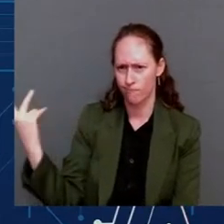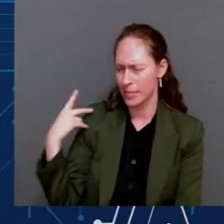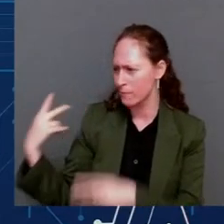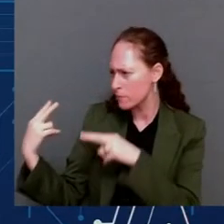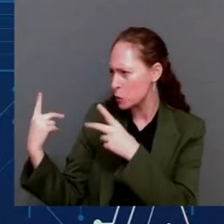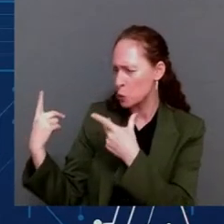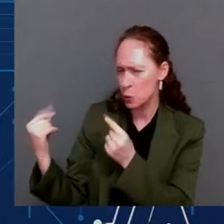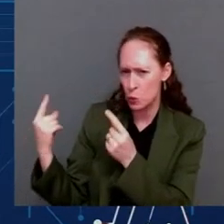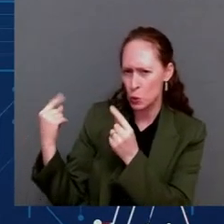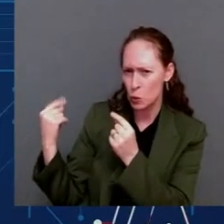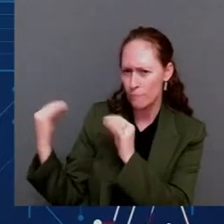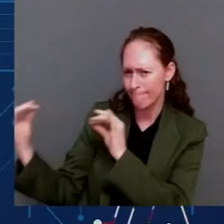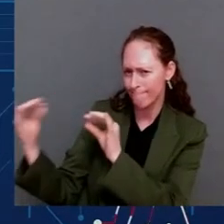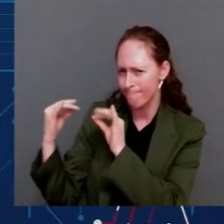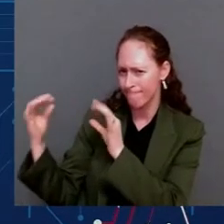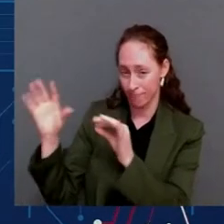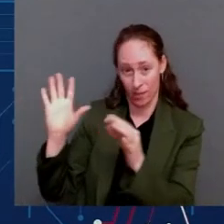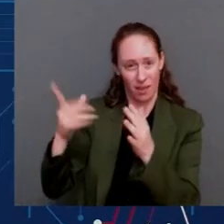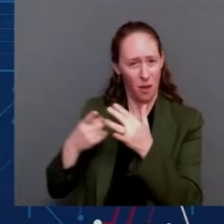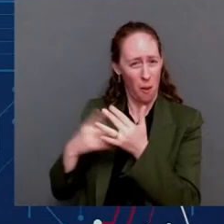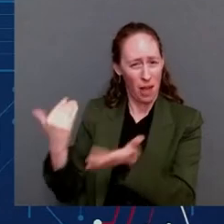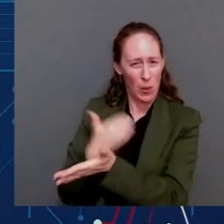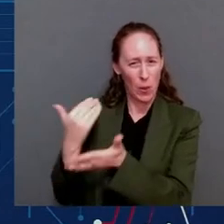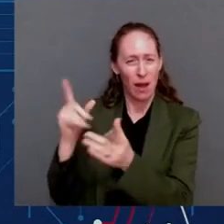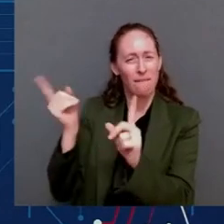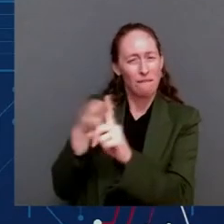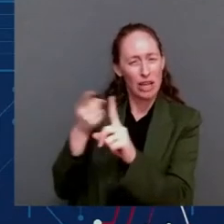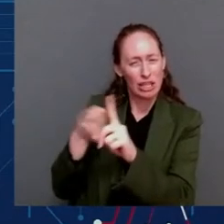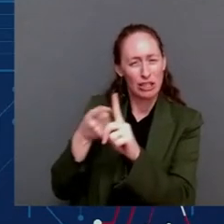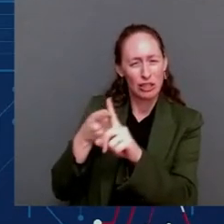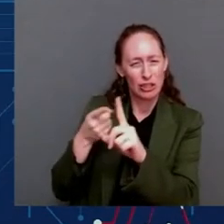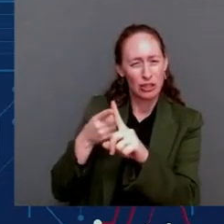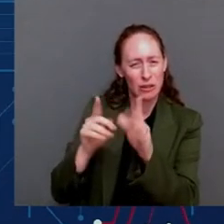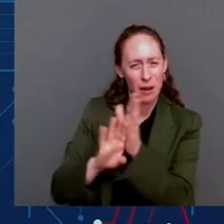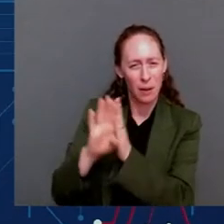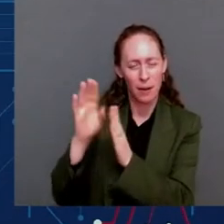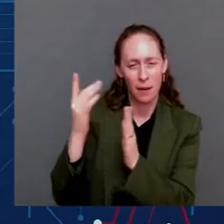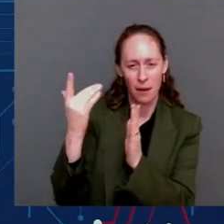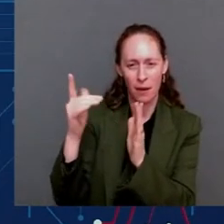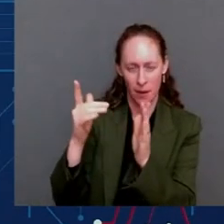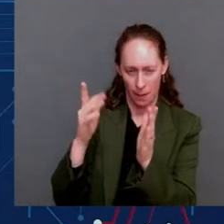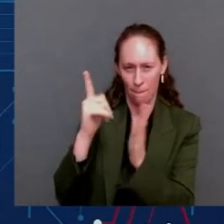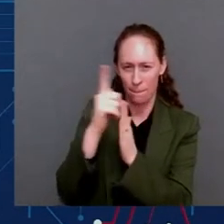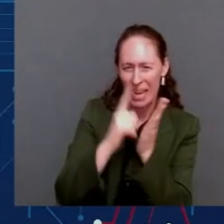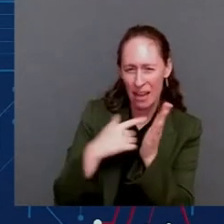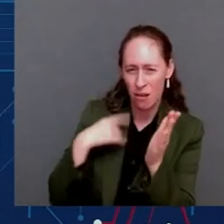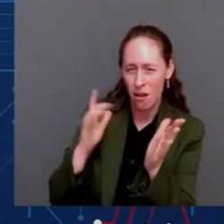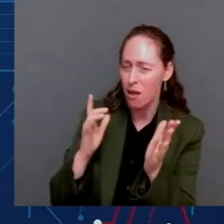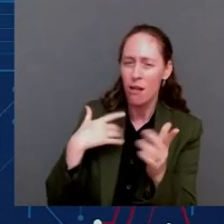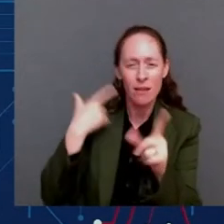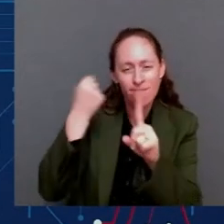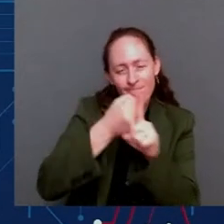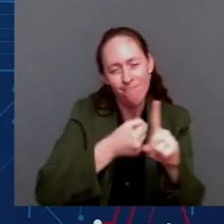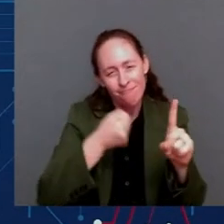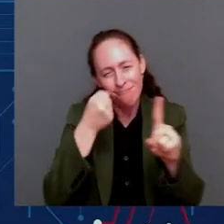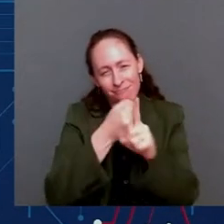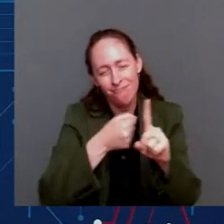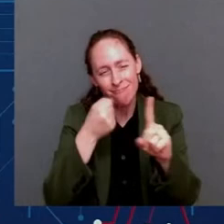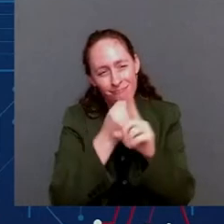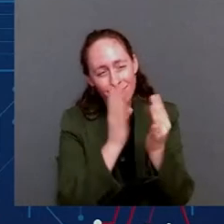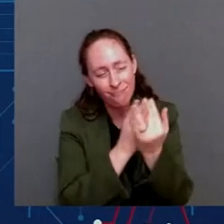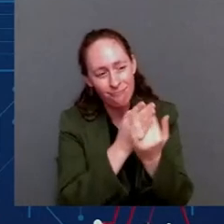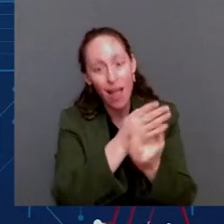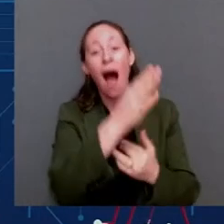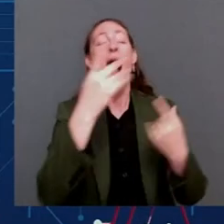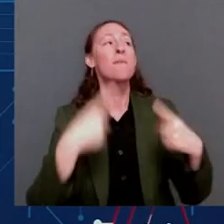it kept pushing and pushing and pushing and pushing until we got to this moment where we can get it to the president's desk.